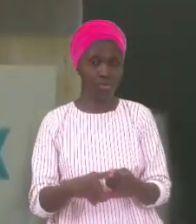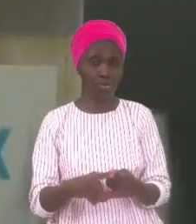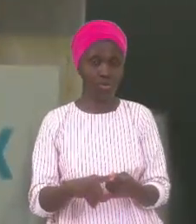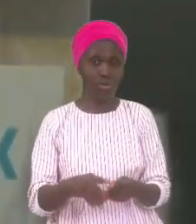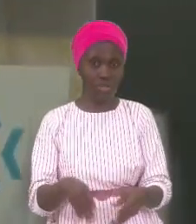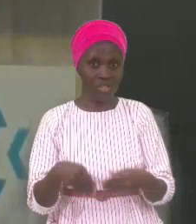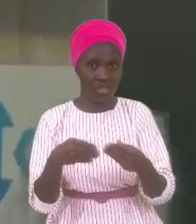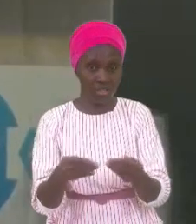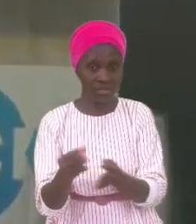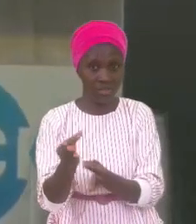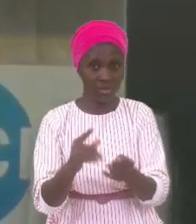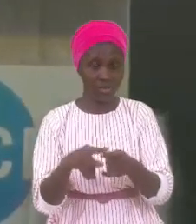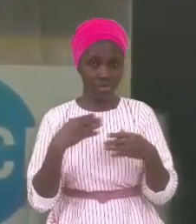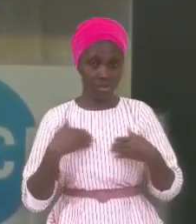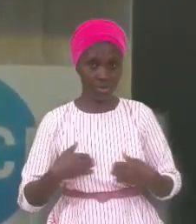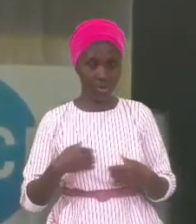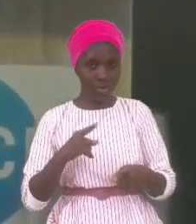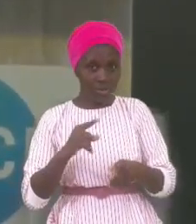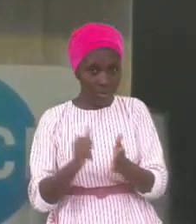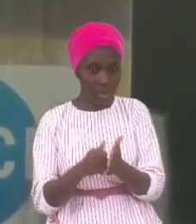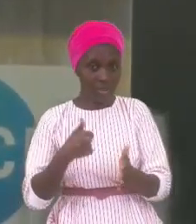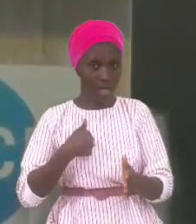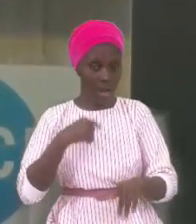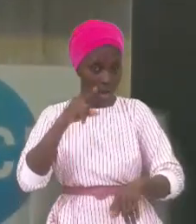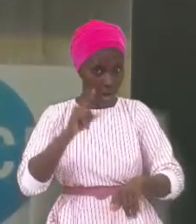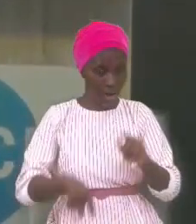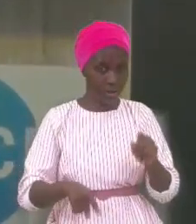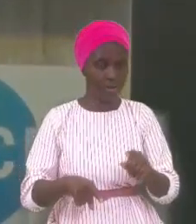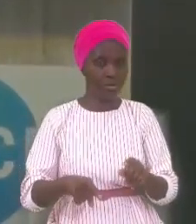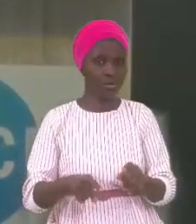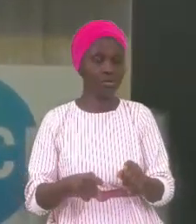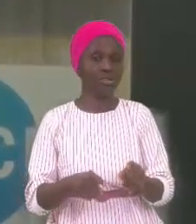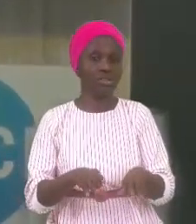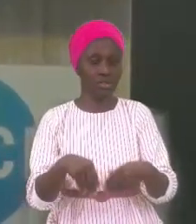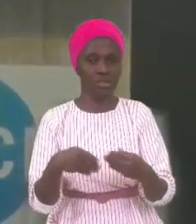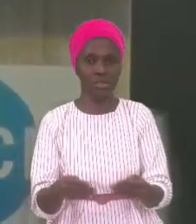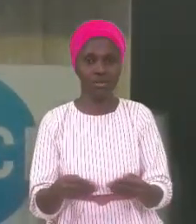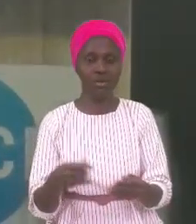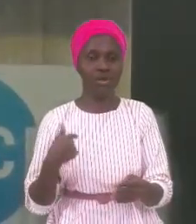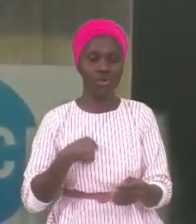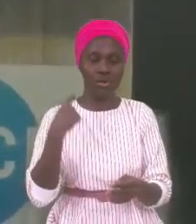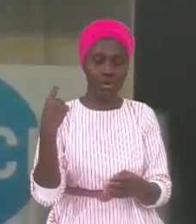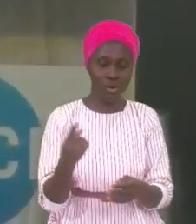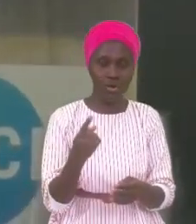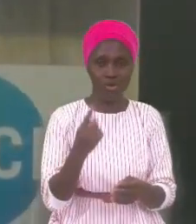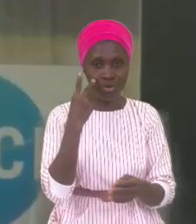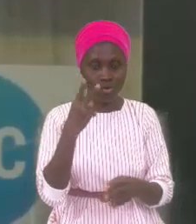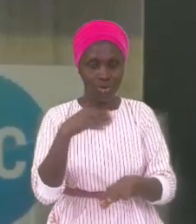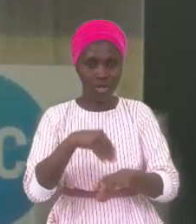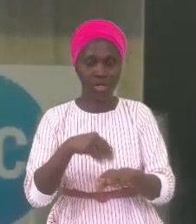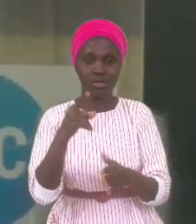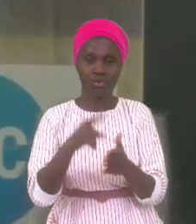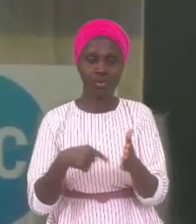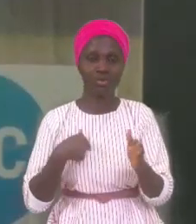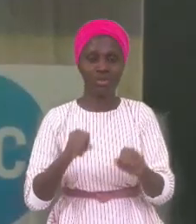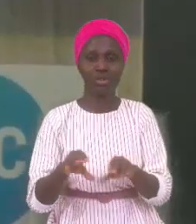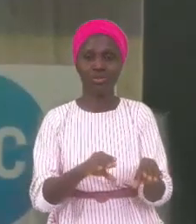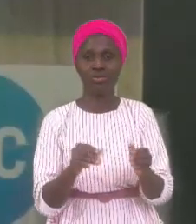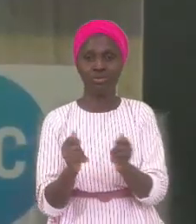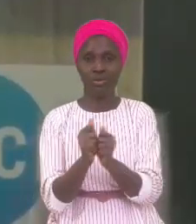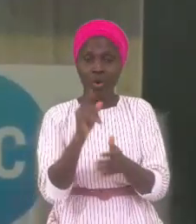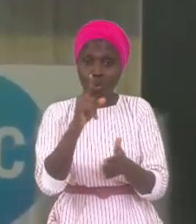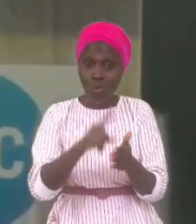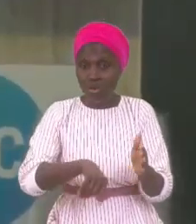And because of that, we're always looking at and appreciating what the other person has that we may